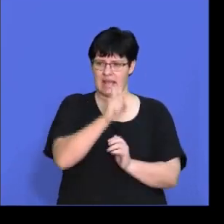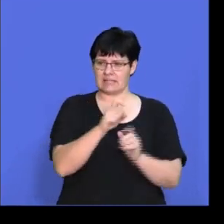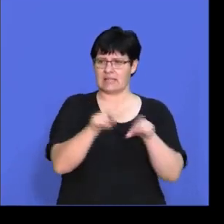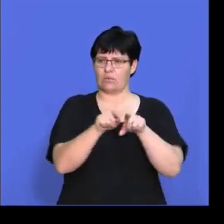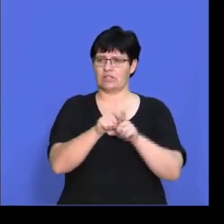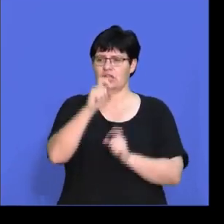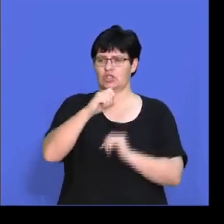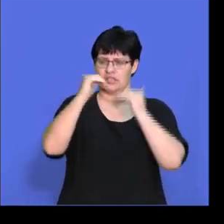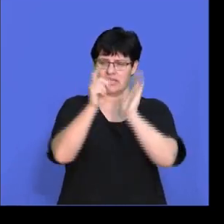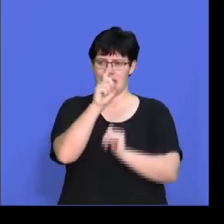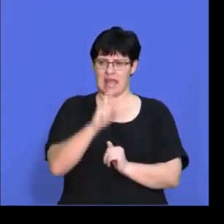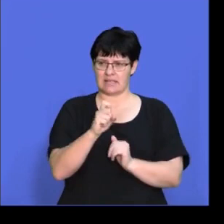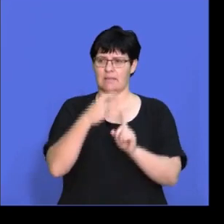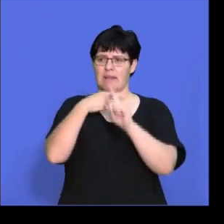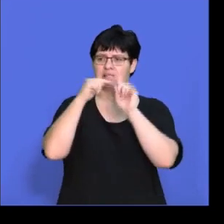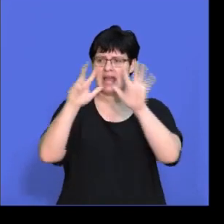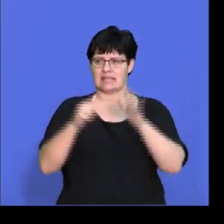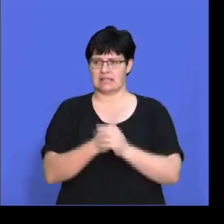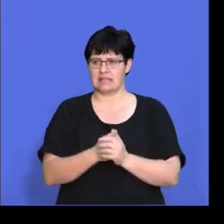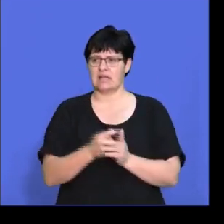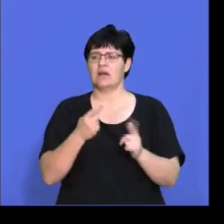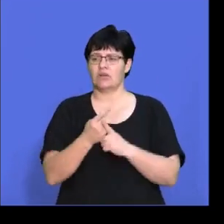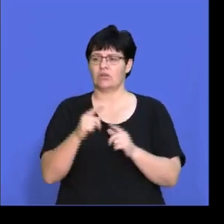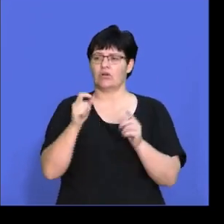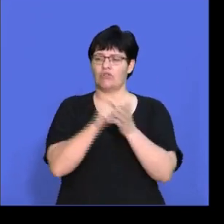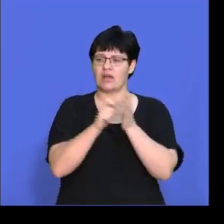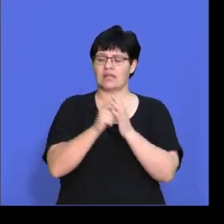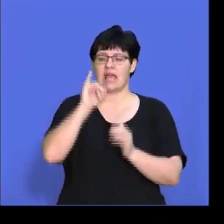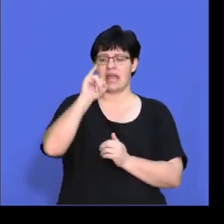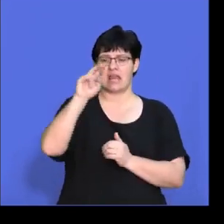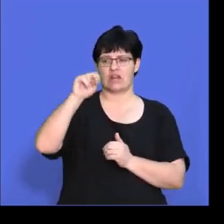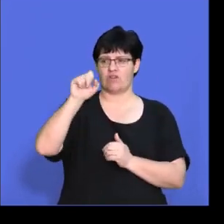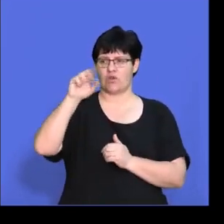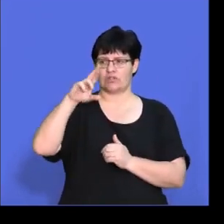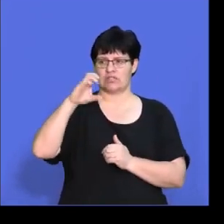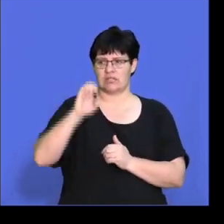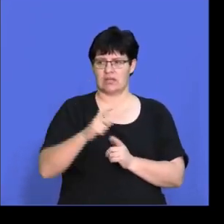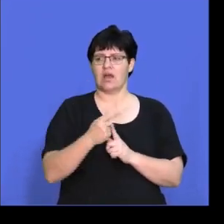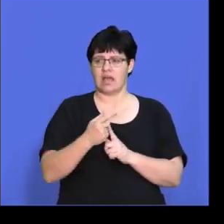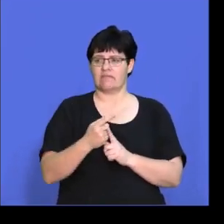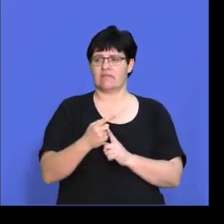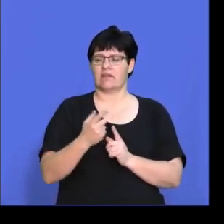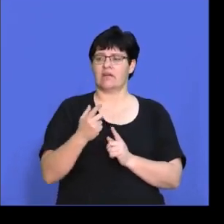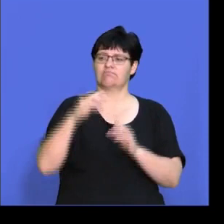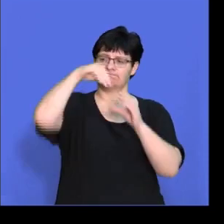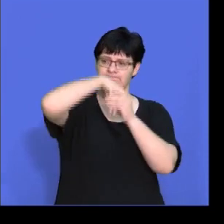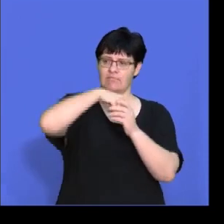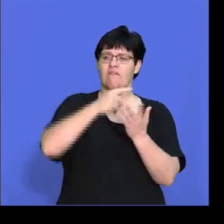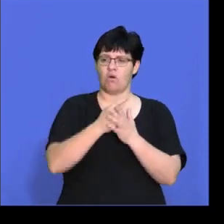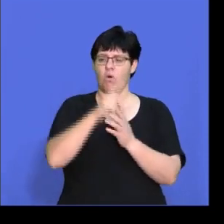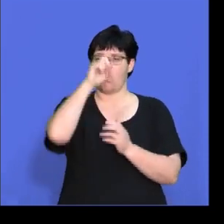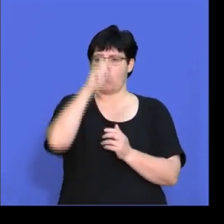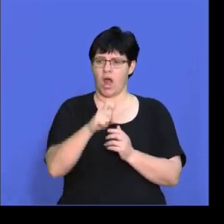g of x plus 8, and then we're asked to write down the inverse in the form y equals blah, blah,